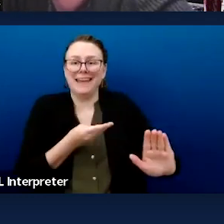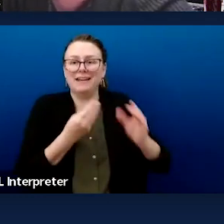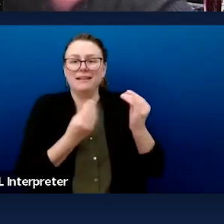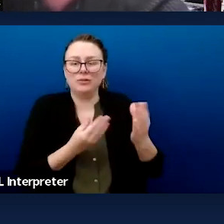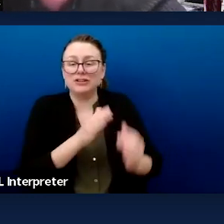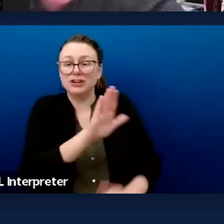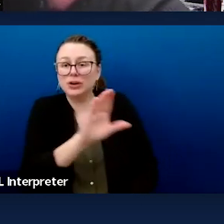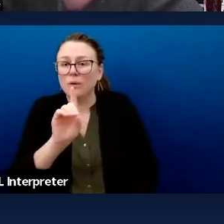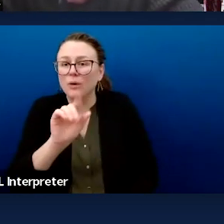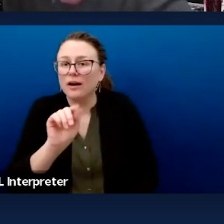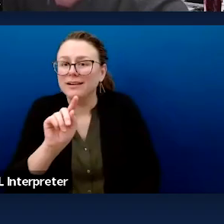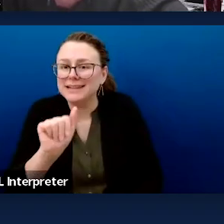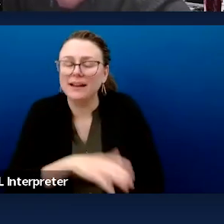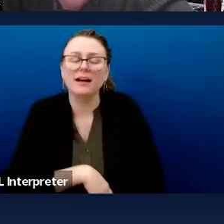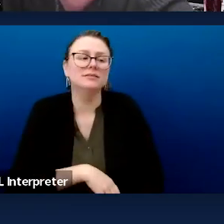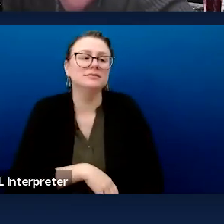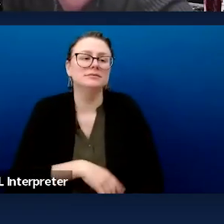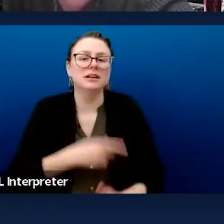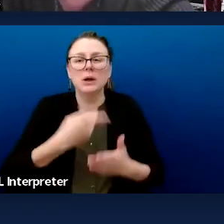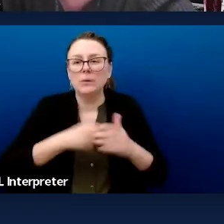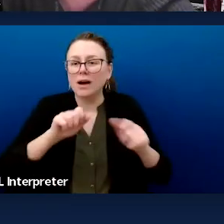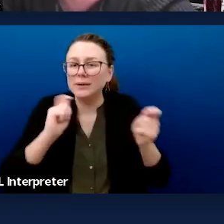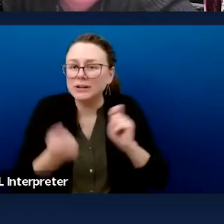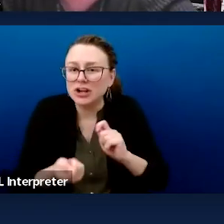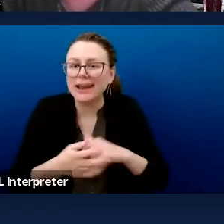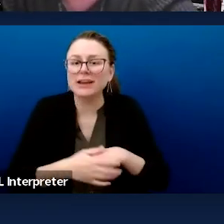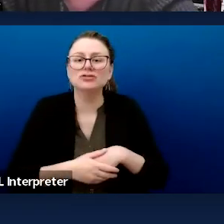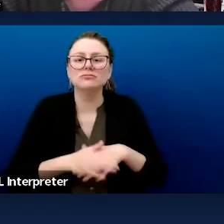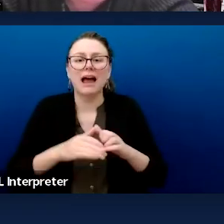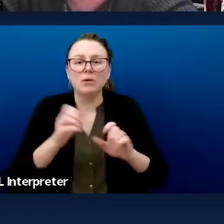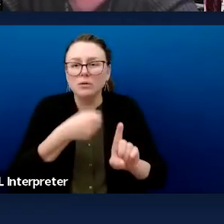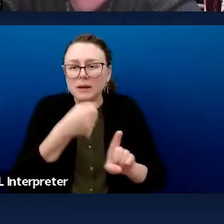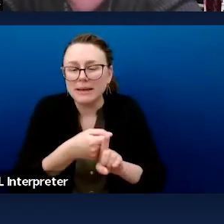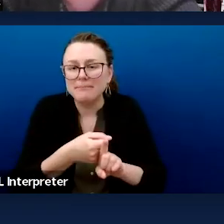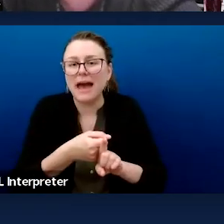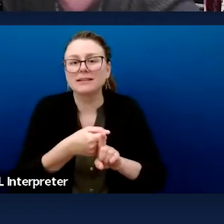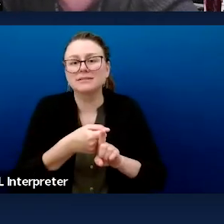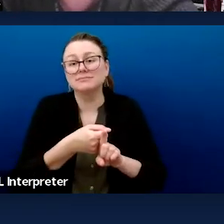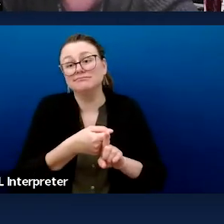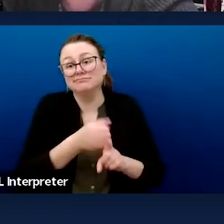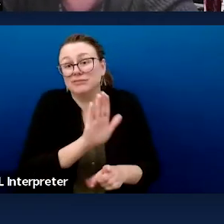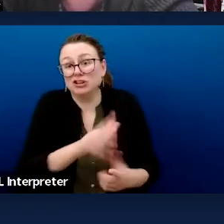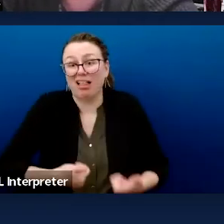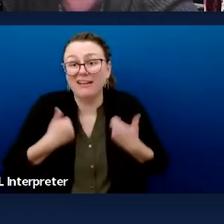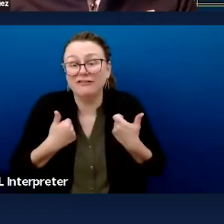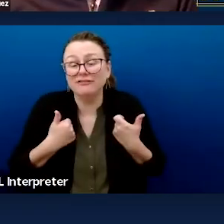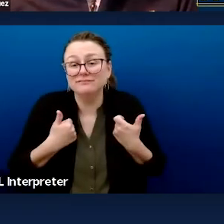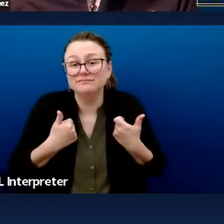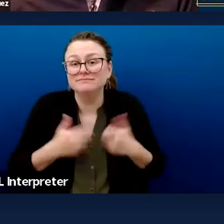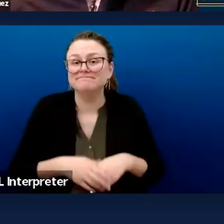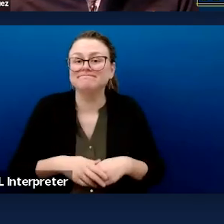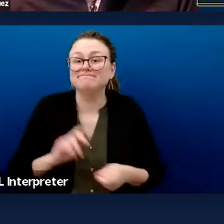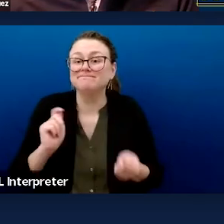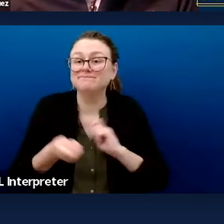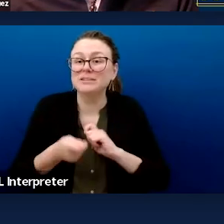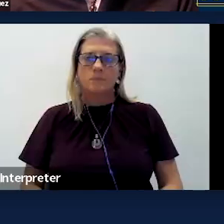things can we change? What things will we change? And how will this impact both your bowels and your life? And then one more